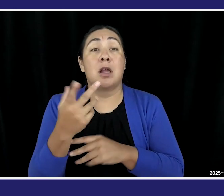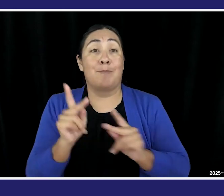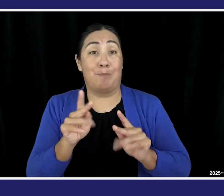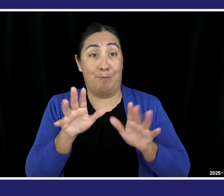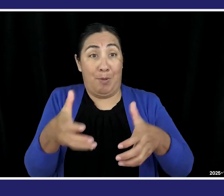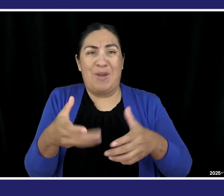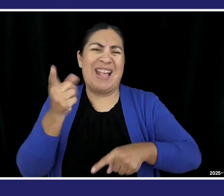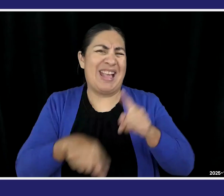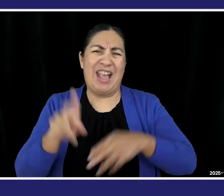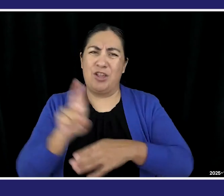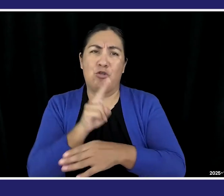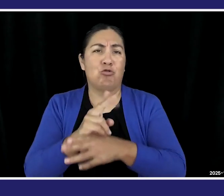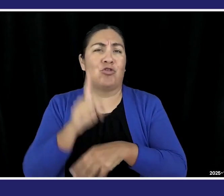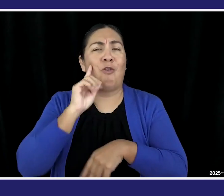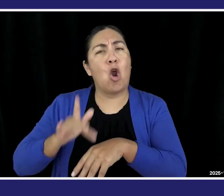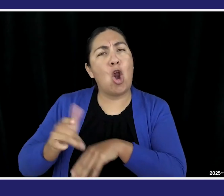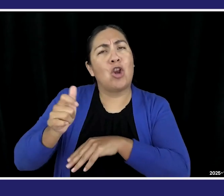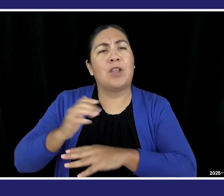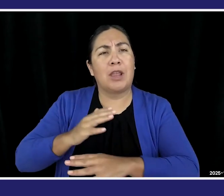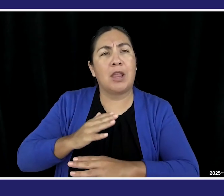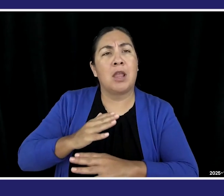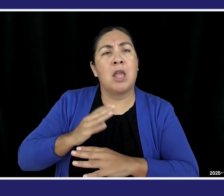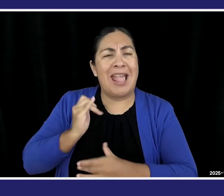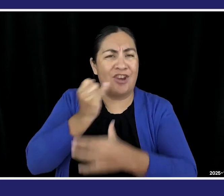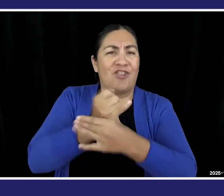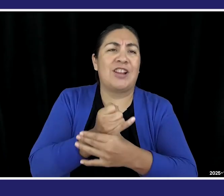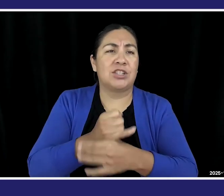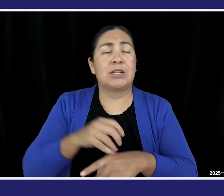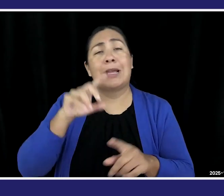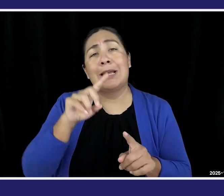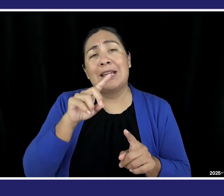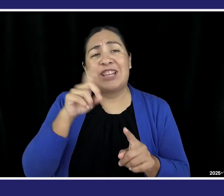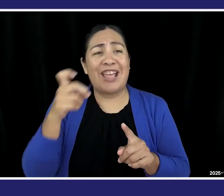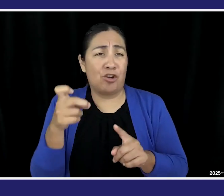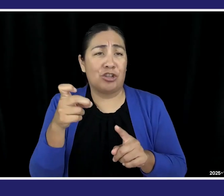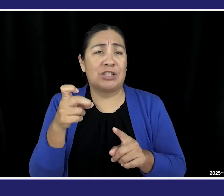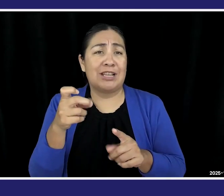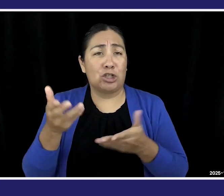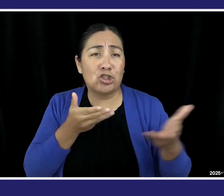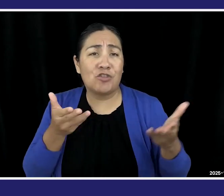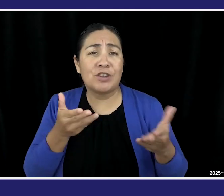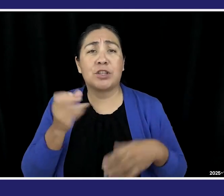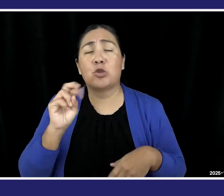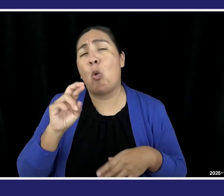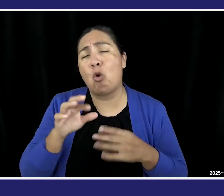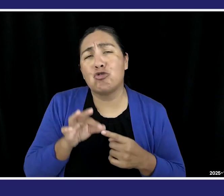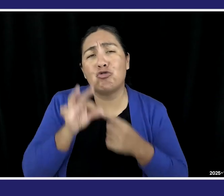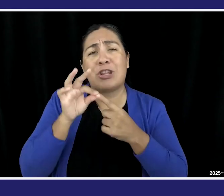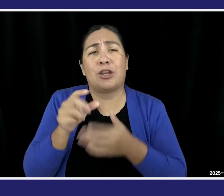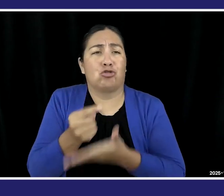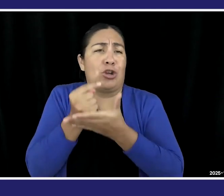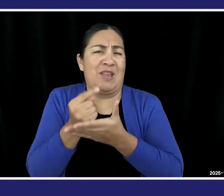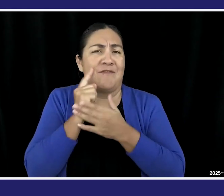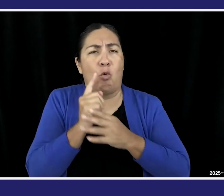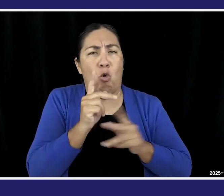intervention, diagnostic services, or unique treatment for individuals. Next slide, please. So I'm